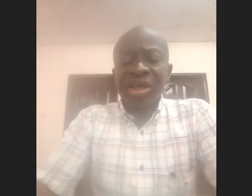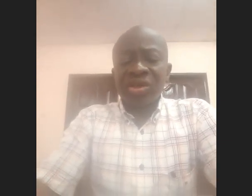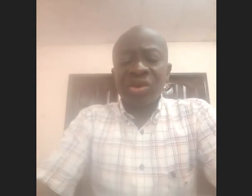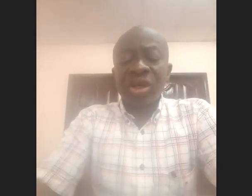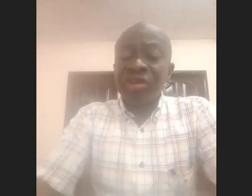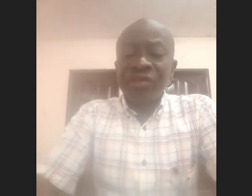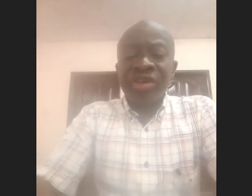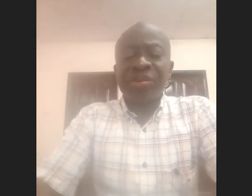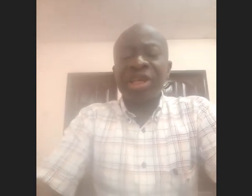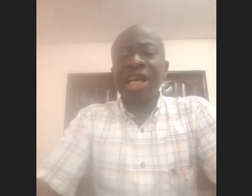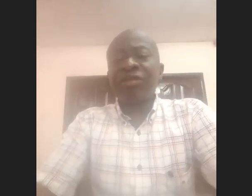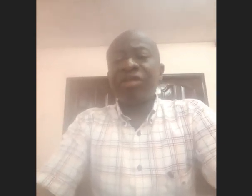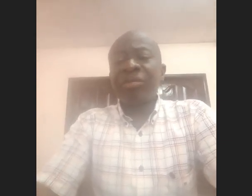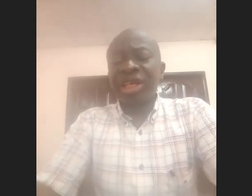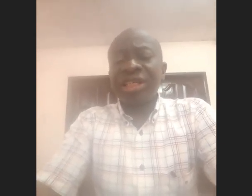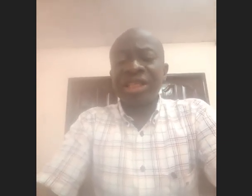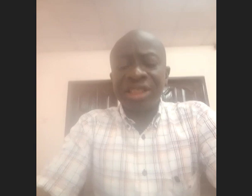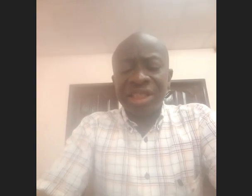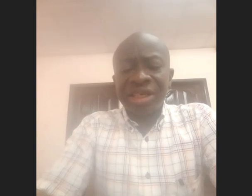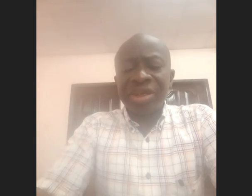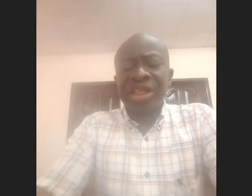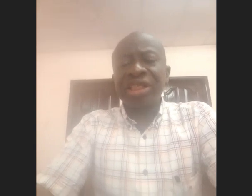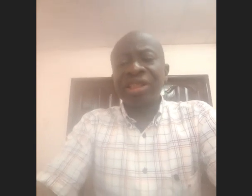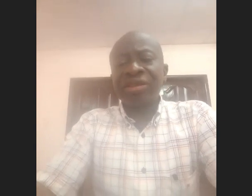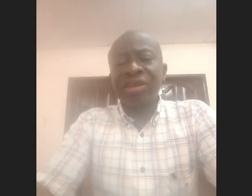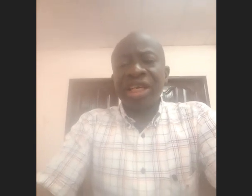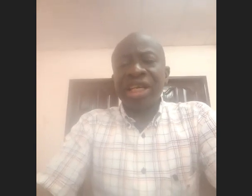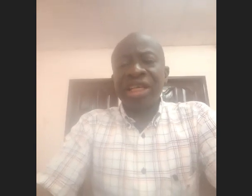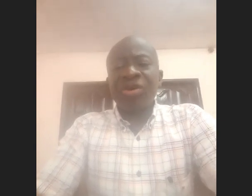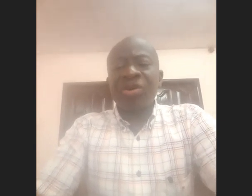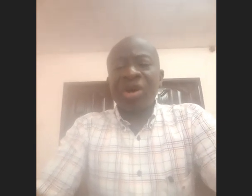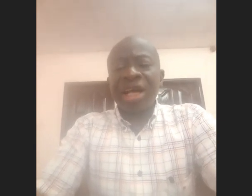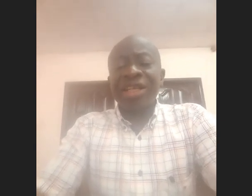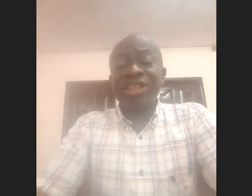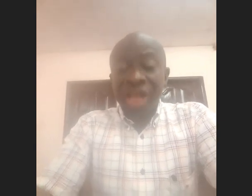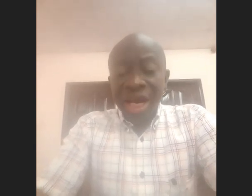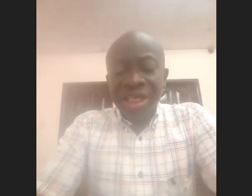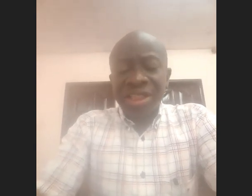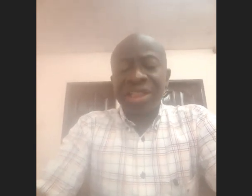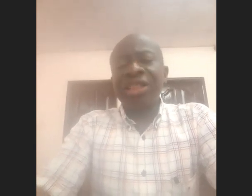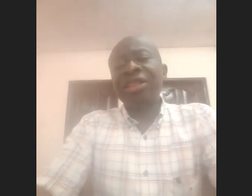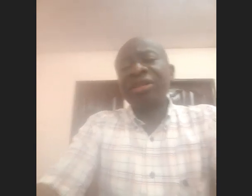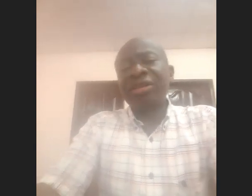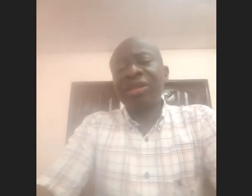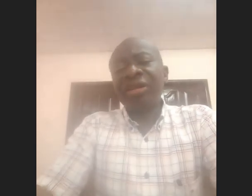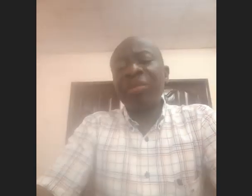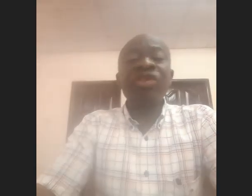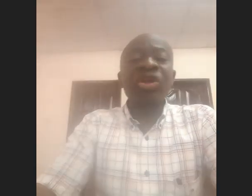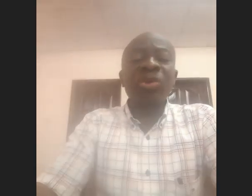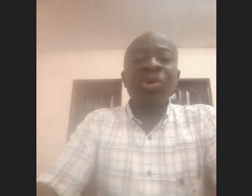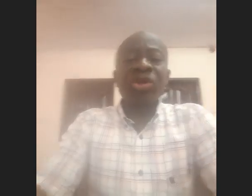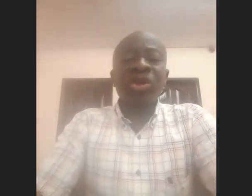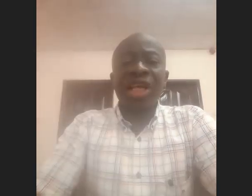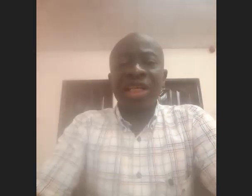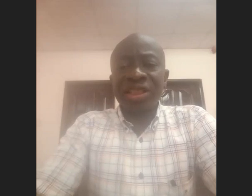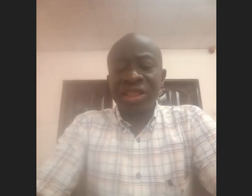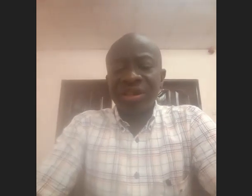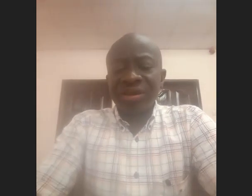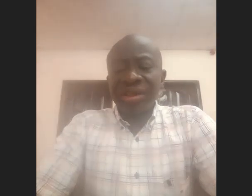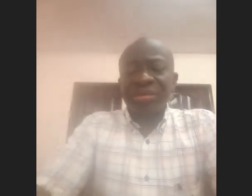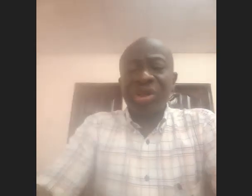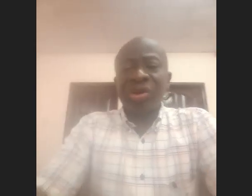vacant. So even if the Speaker makes a determination, and it's challenged, the previous one was